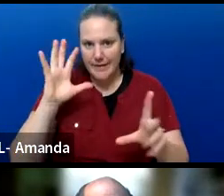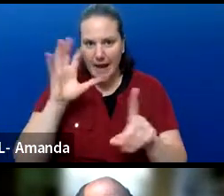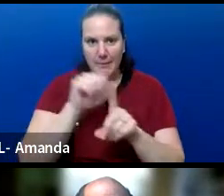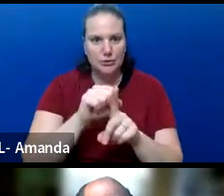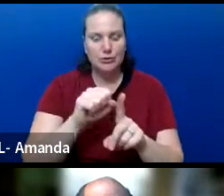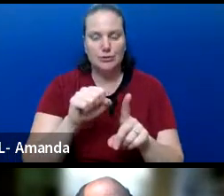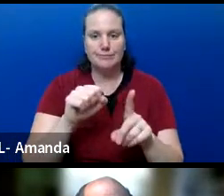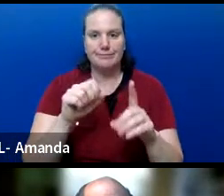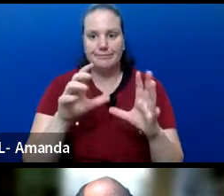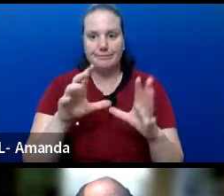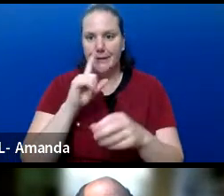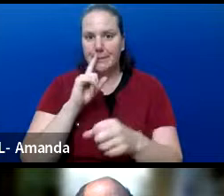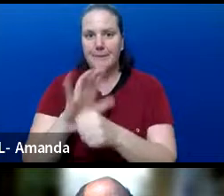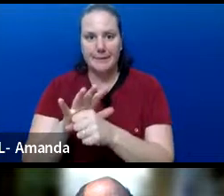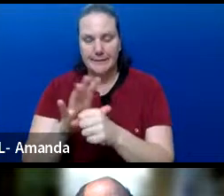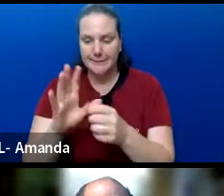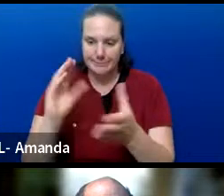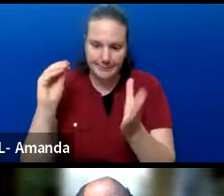captured, and